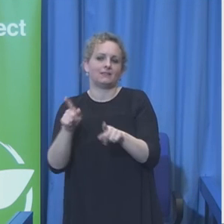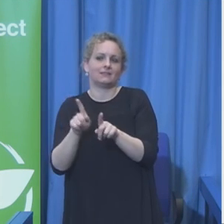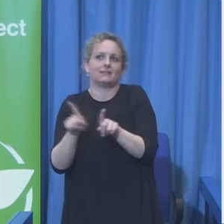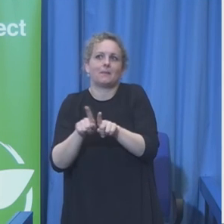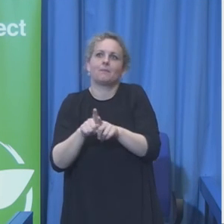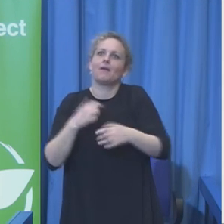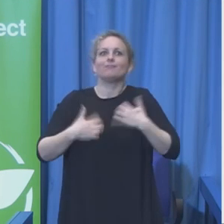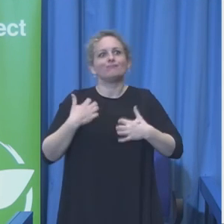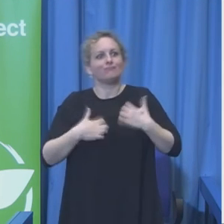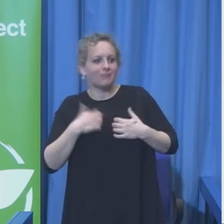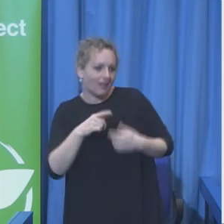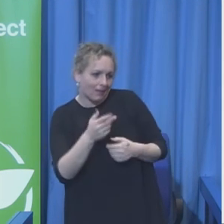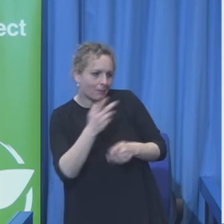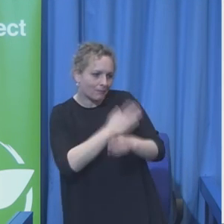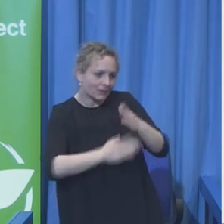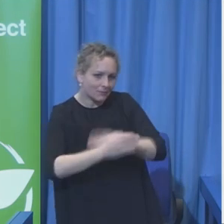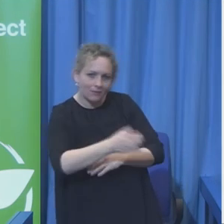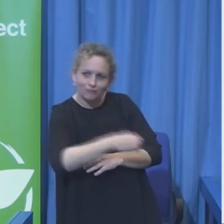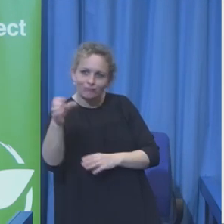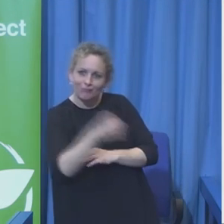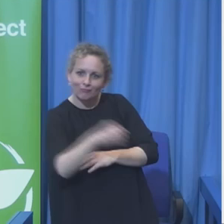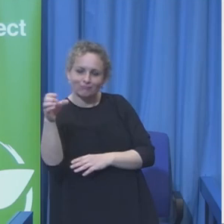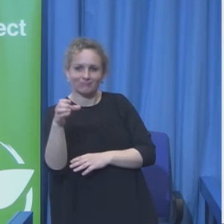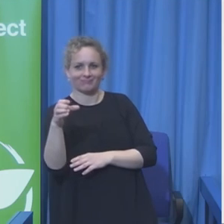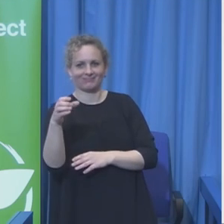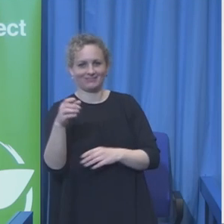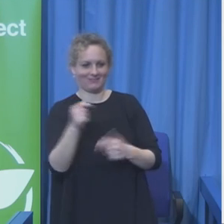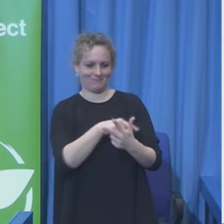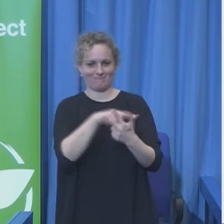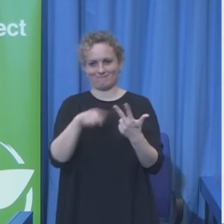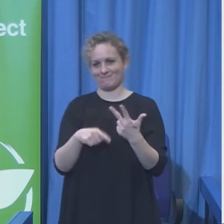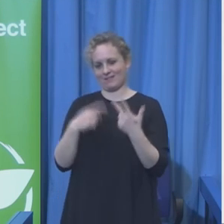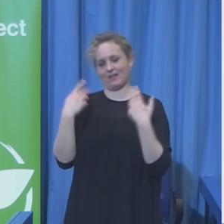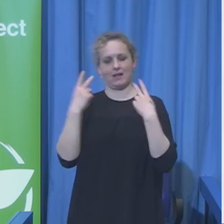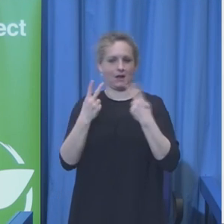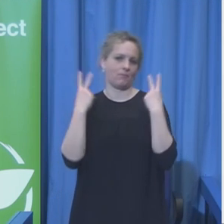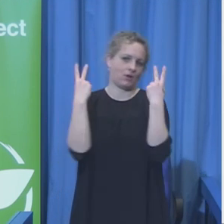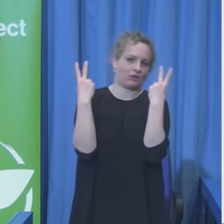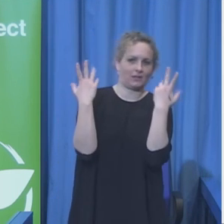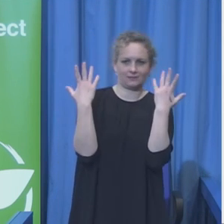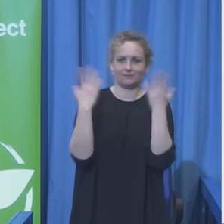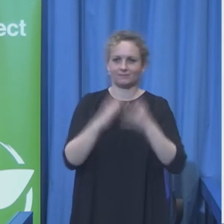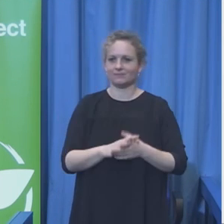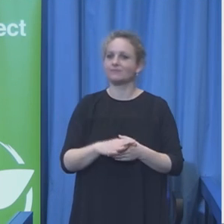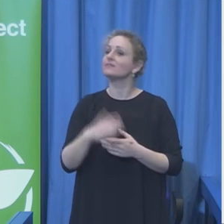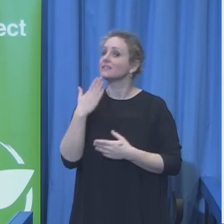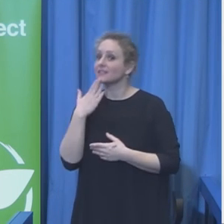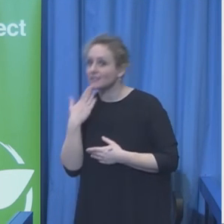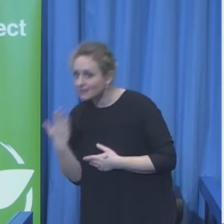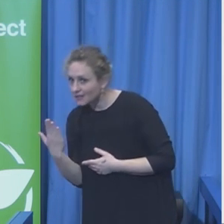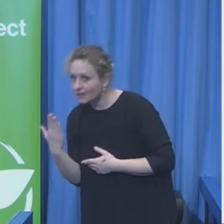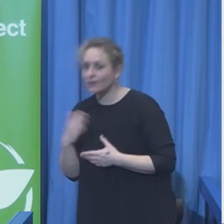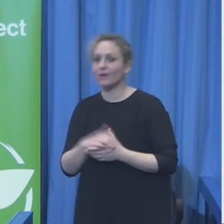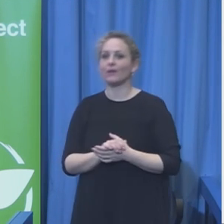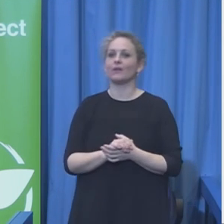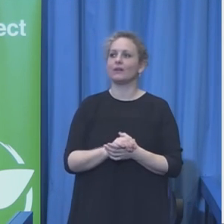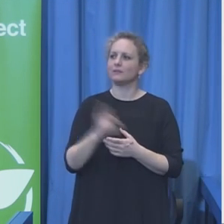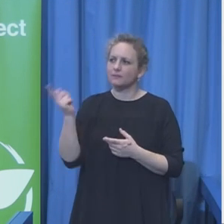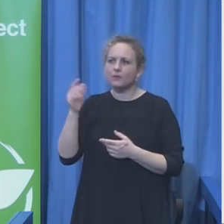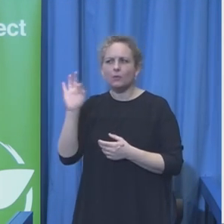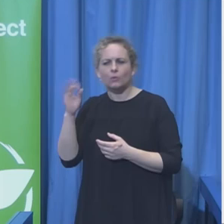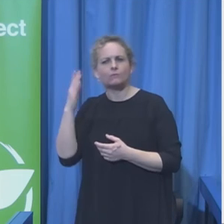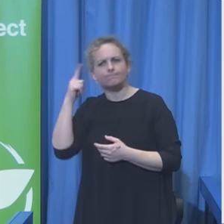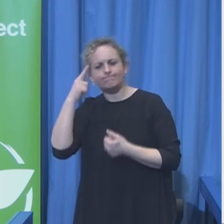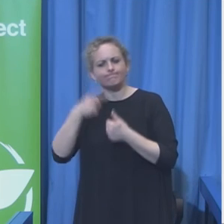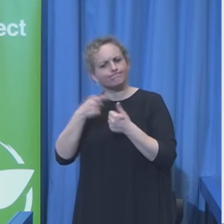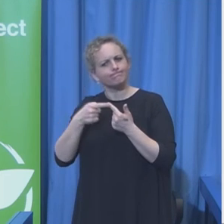previous very thorough diagnostic that you made, and this suggestion that quota and anti-discrimination should be combined, which I